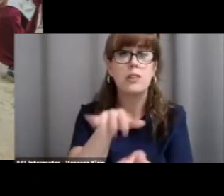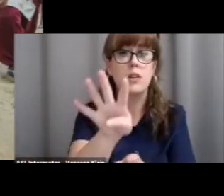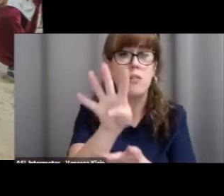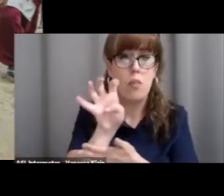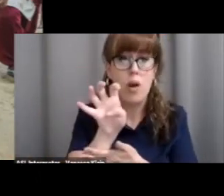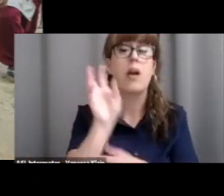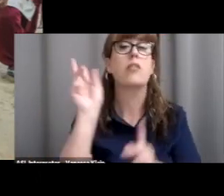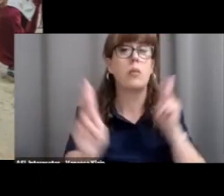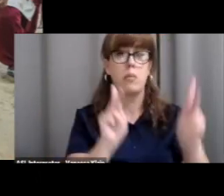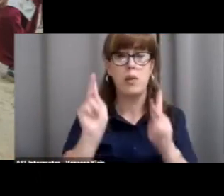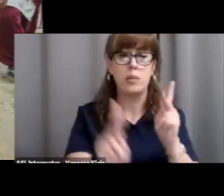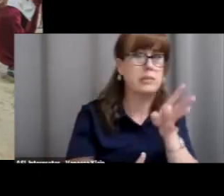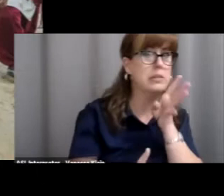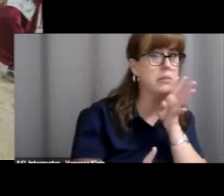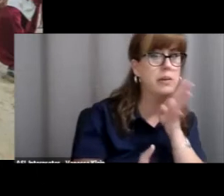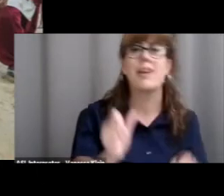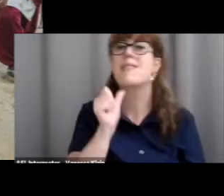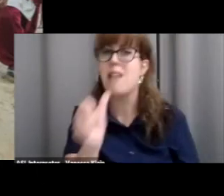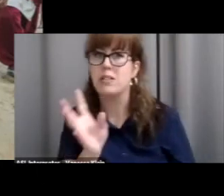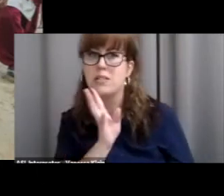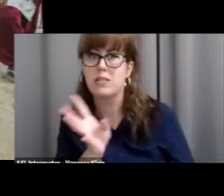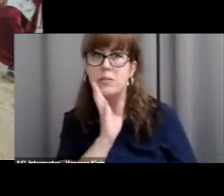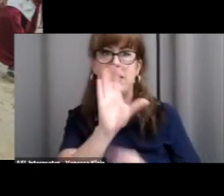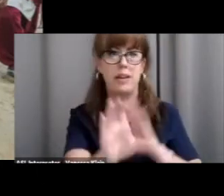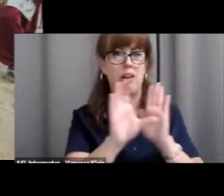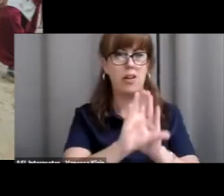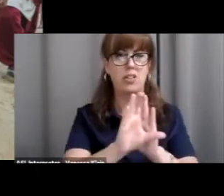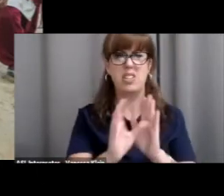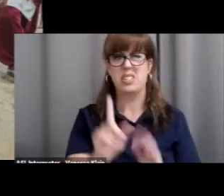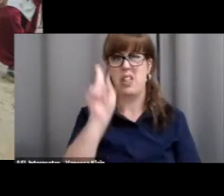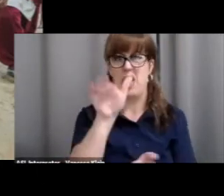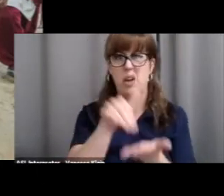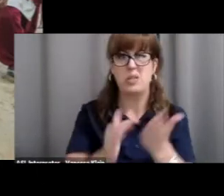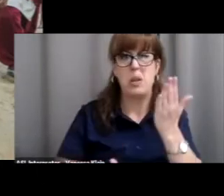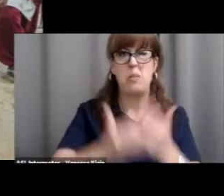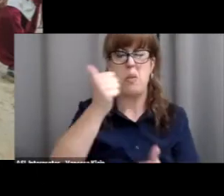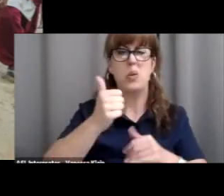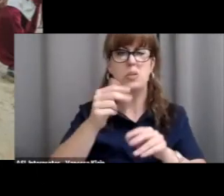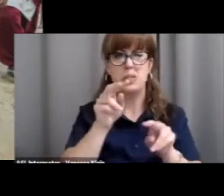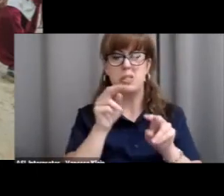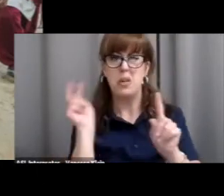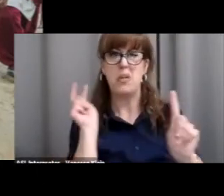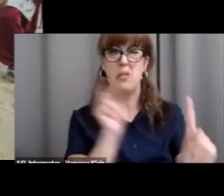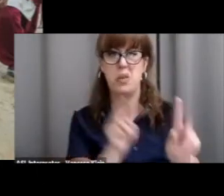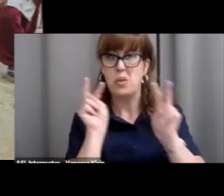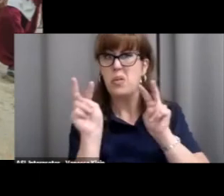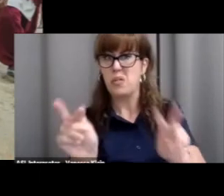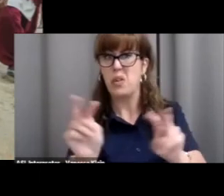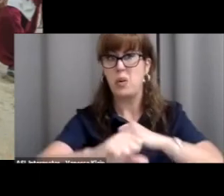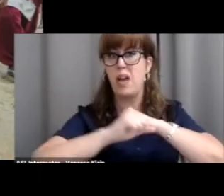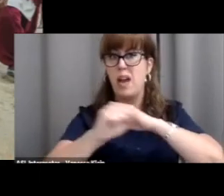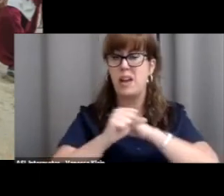and non-speaking characters in the 1,000 most viewed ads in India across 19 market segments. And